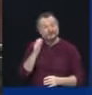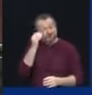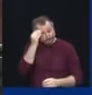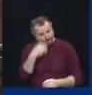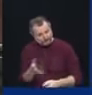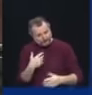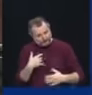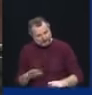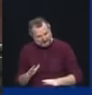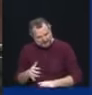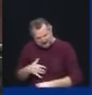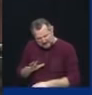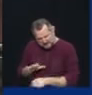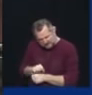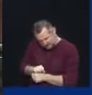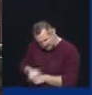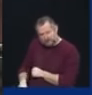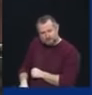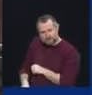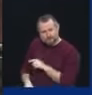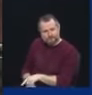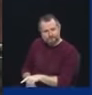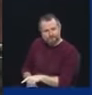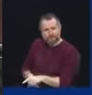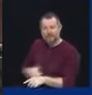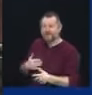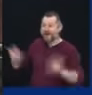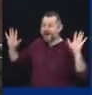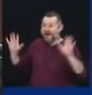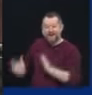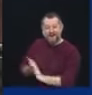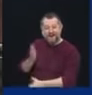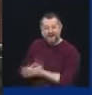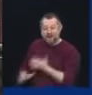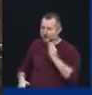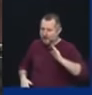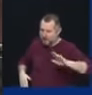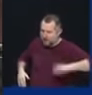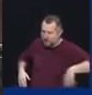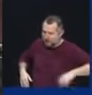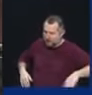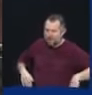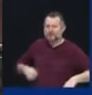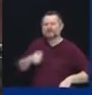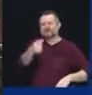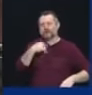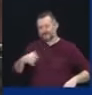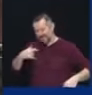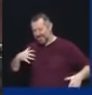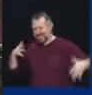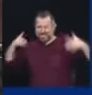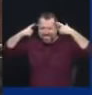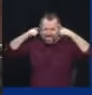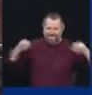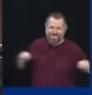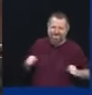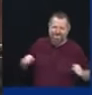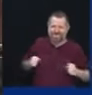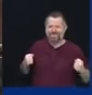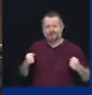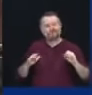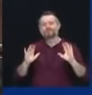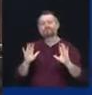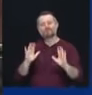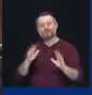no time to get cocky about COVID. Well, we have the vaccine, it's over. It's not over.